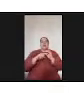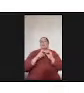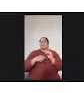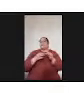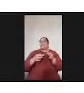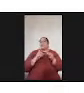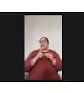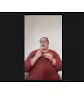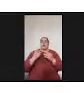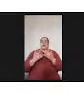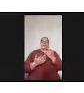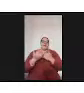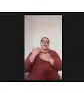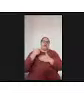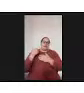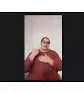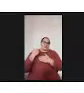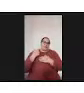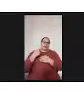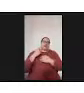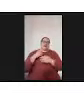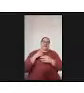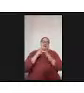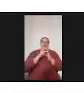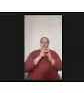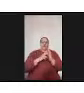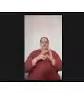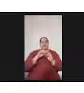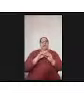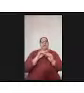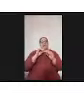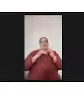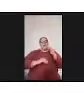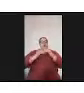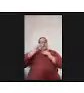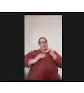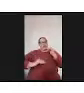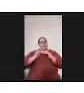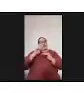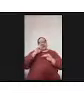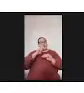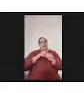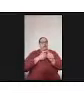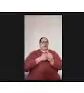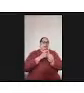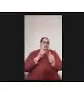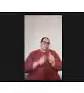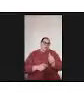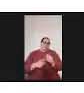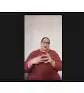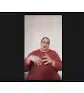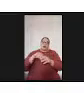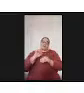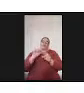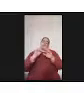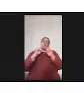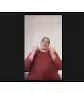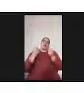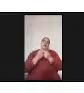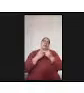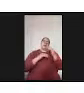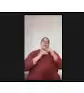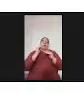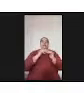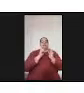prevention mechanism and strategies in a building in order to comply with the national building